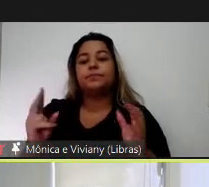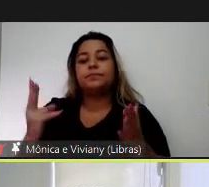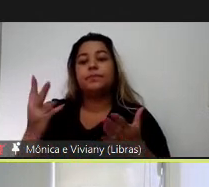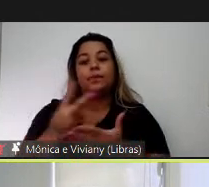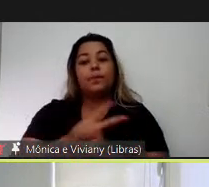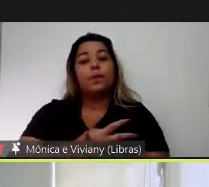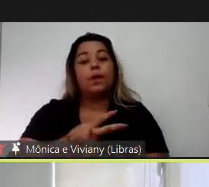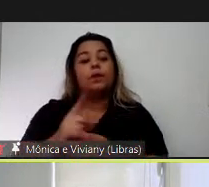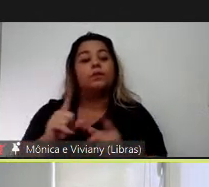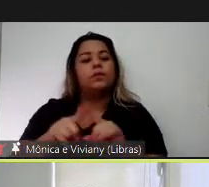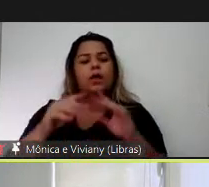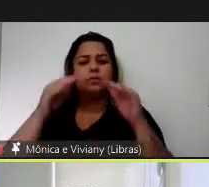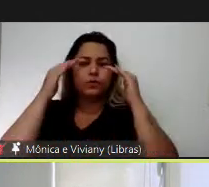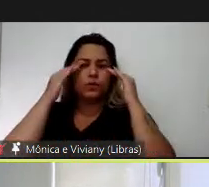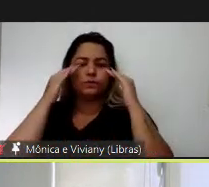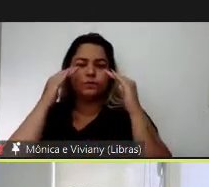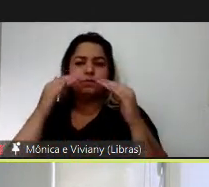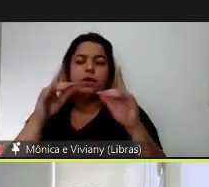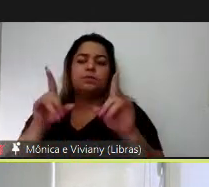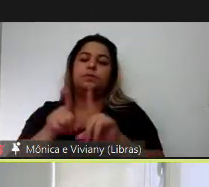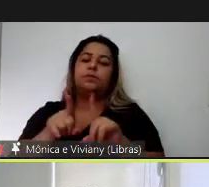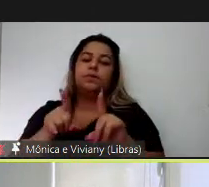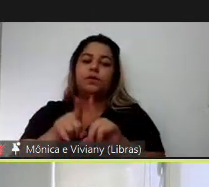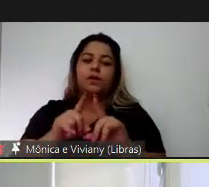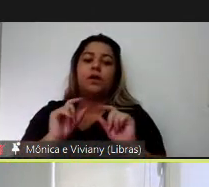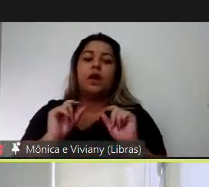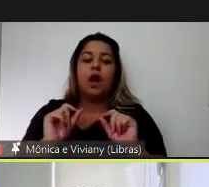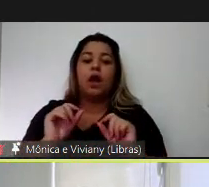specialized attention or care.